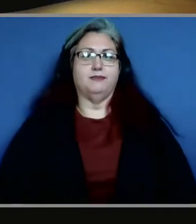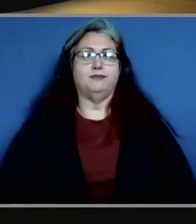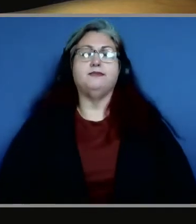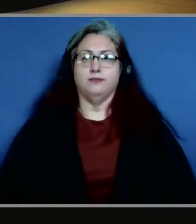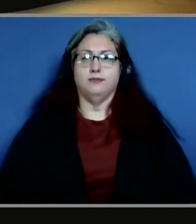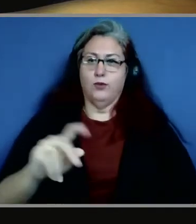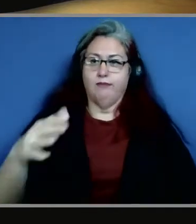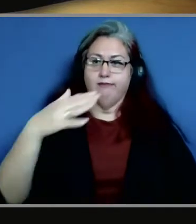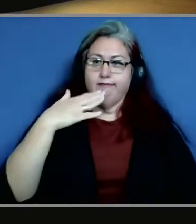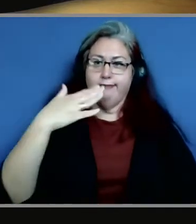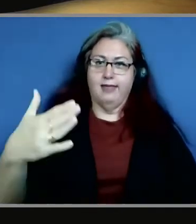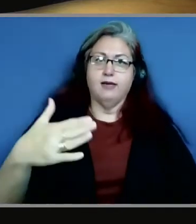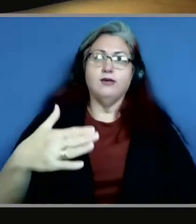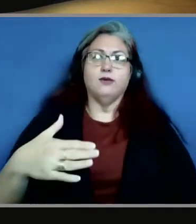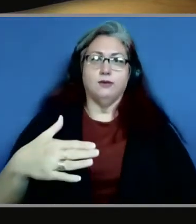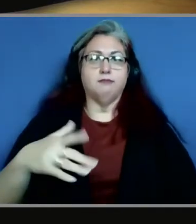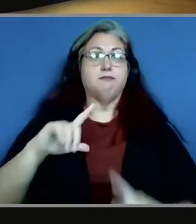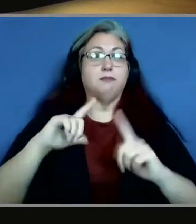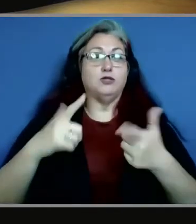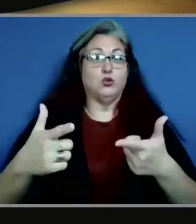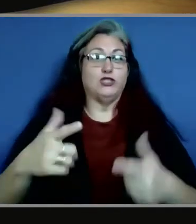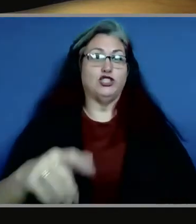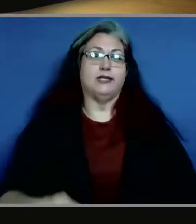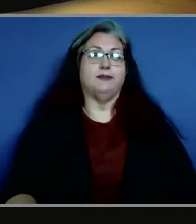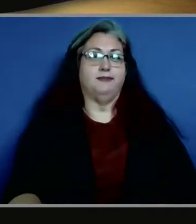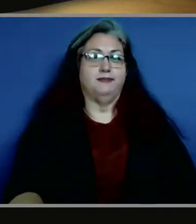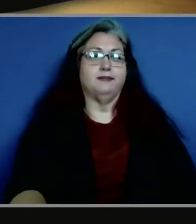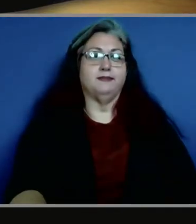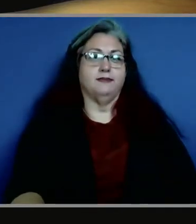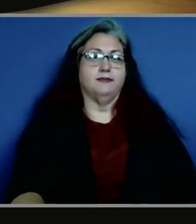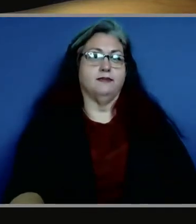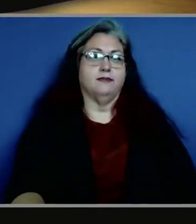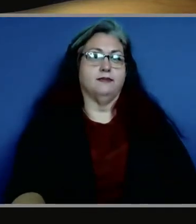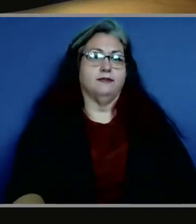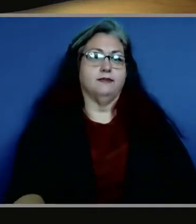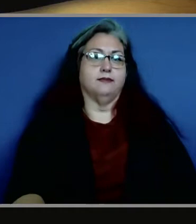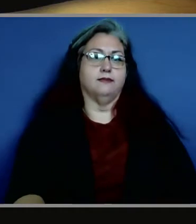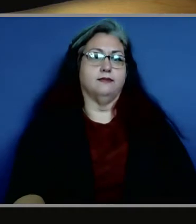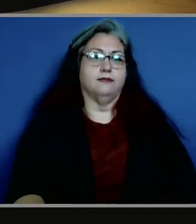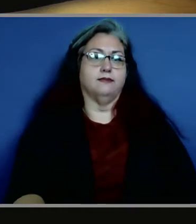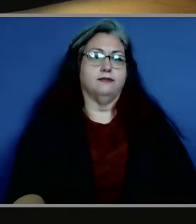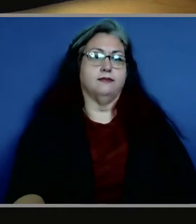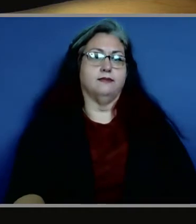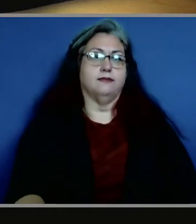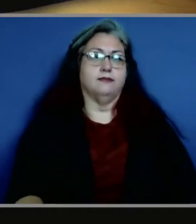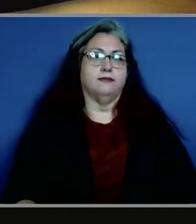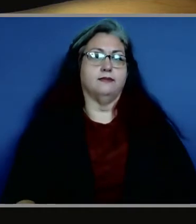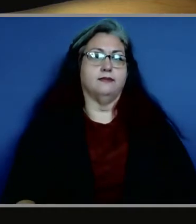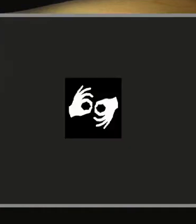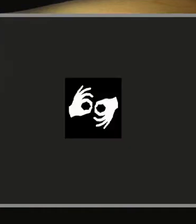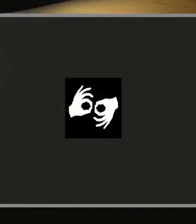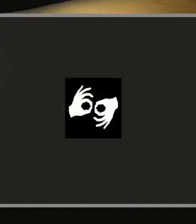Thank you. Let's go now to Alberta DeGently.